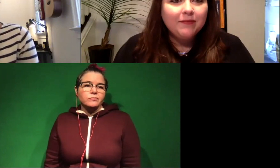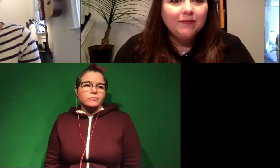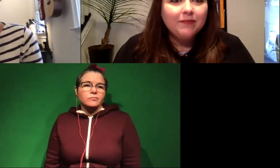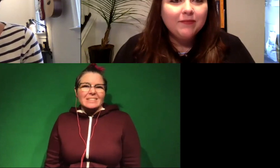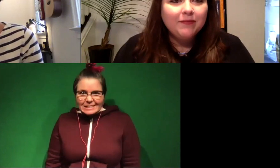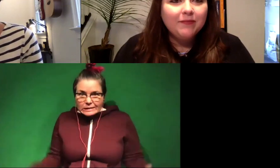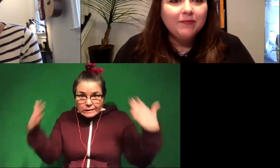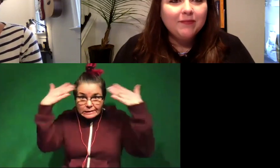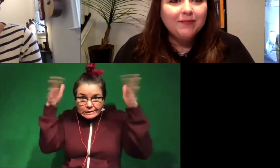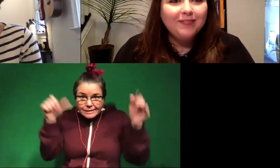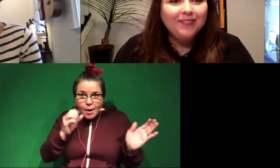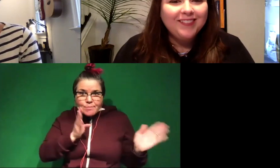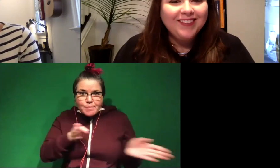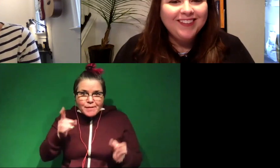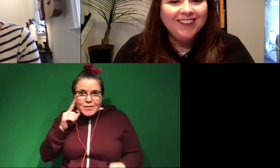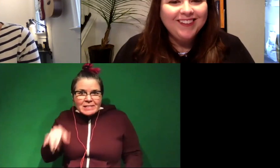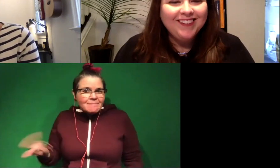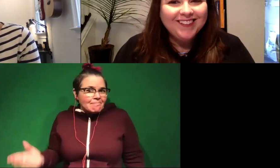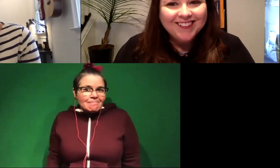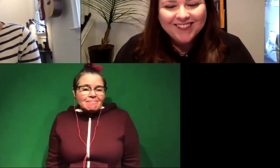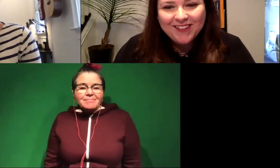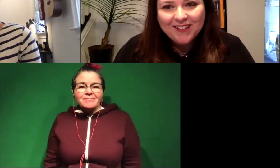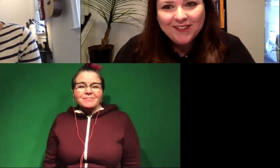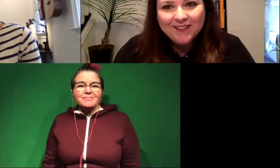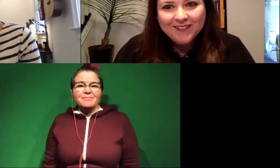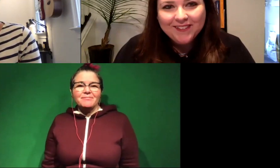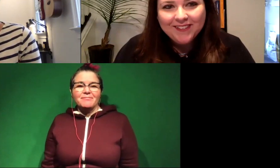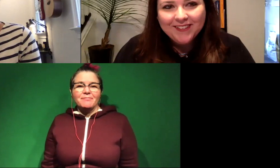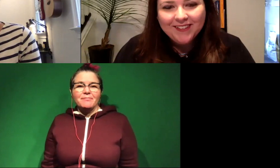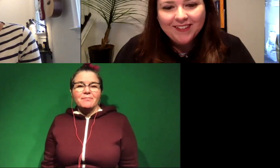don't know. I wasn't prepared for that one, I guess.